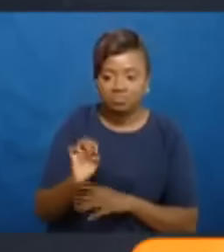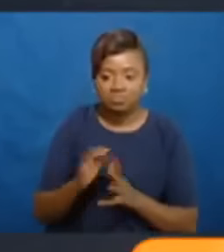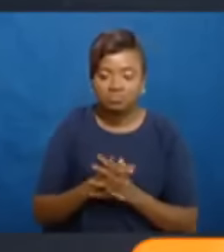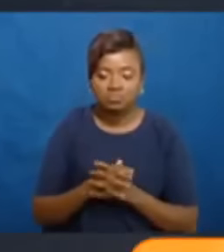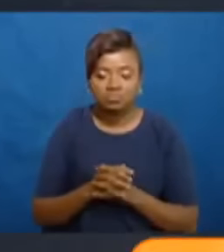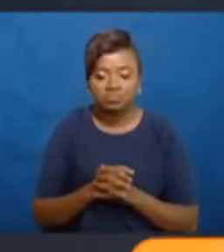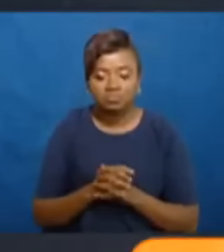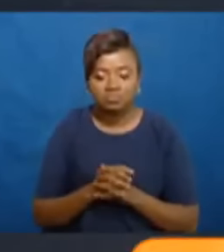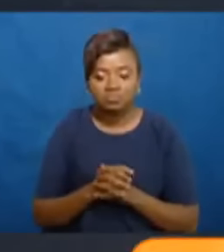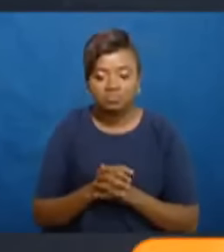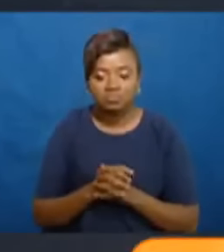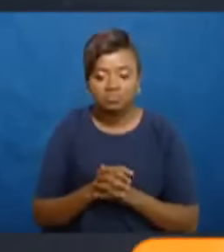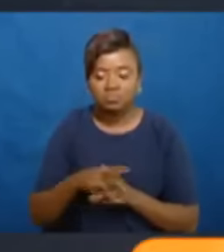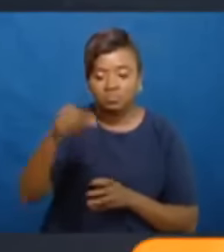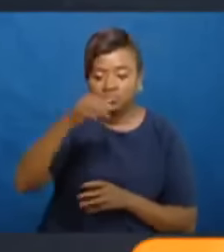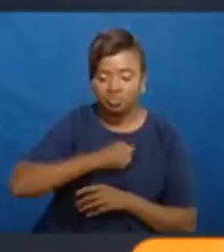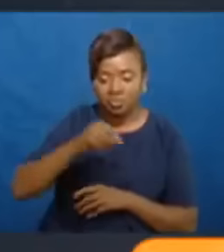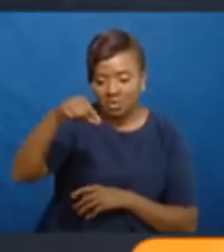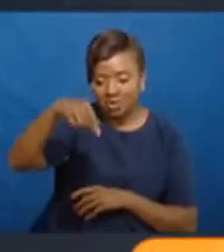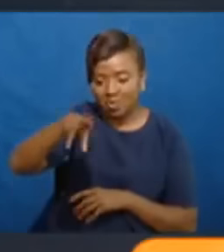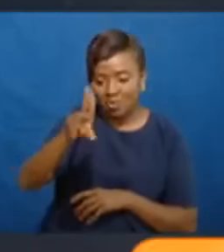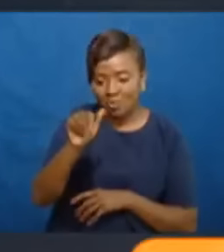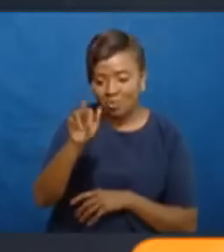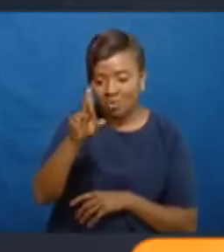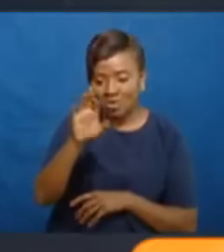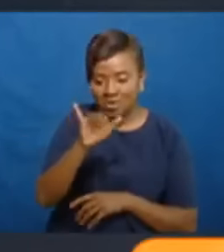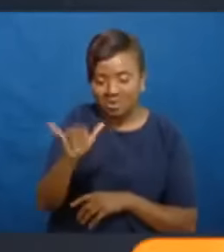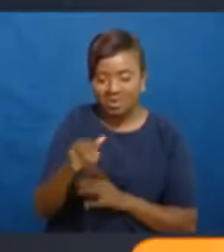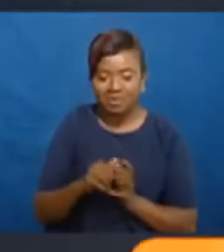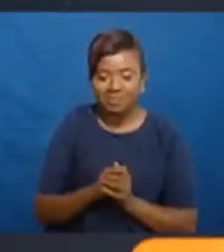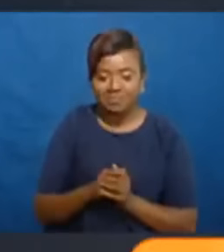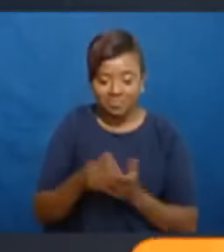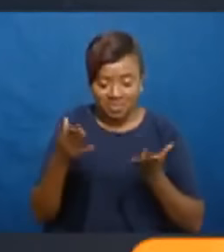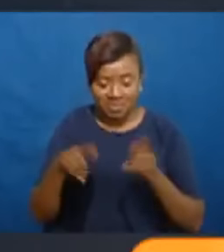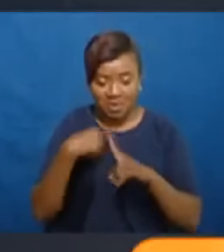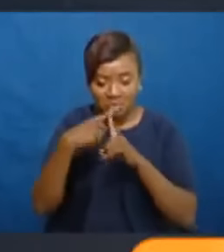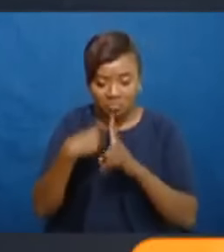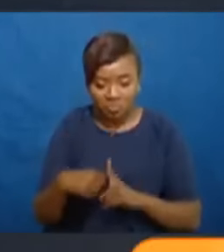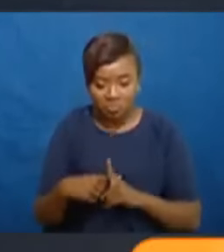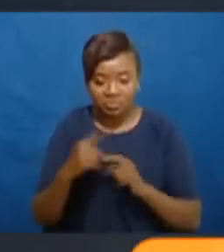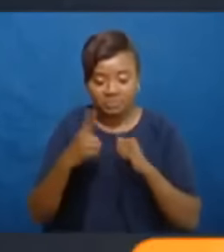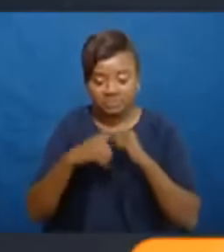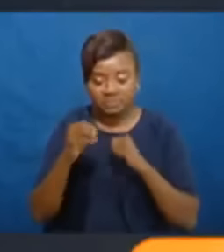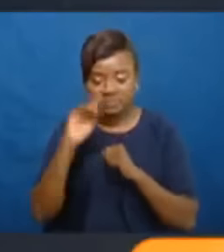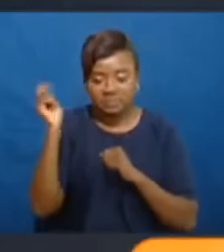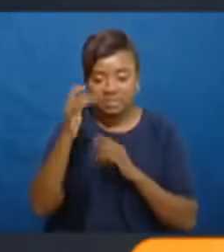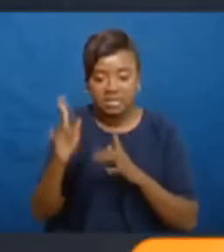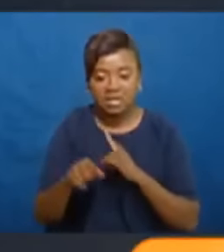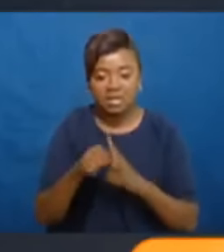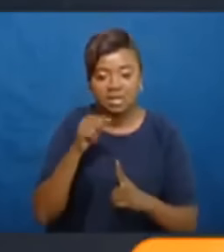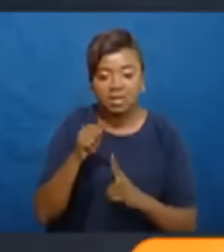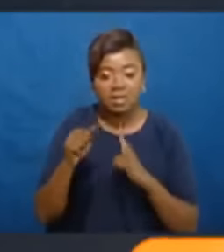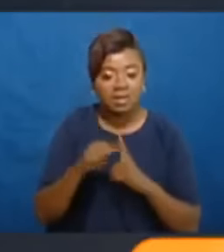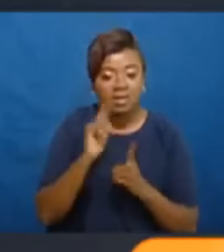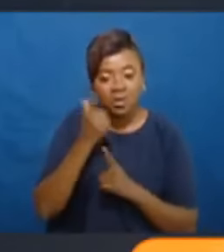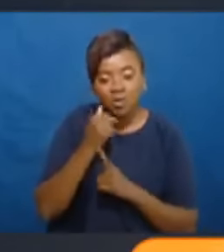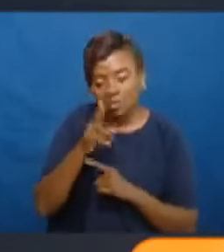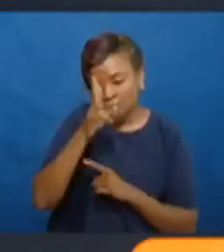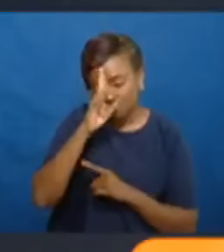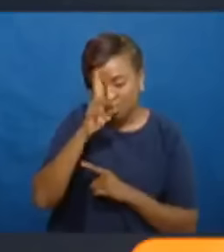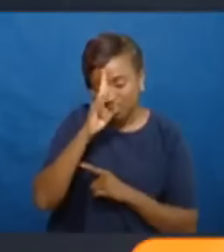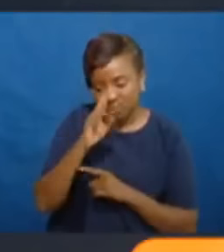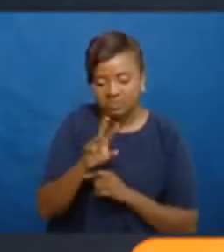tonight, 60 Kenyans were killed, a majority of them by police. Now, to